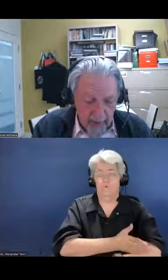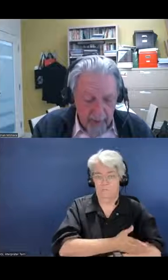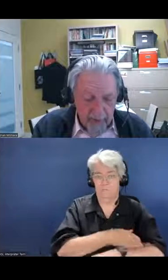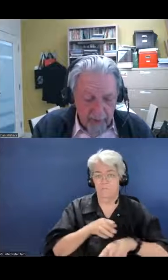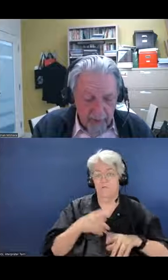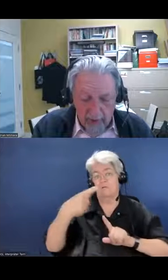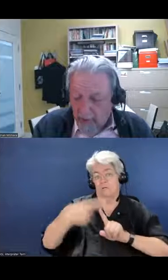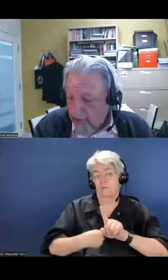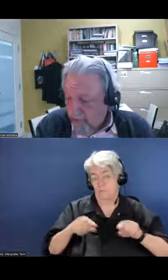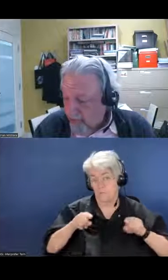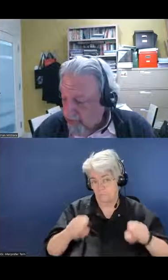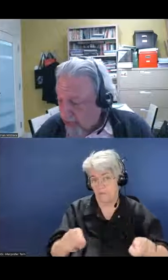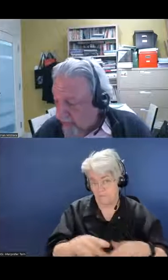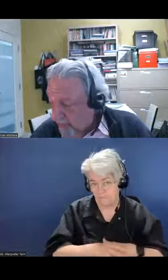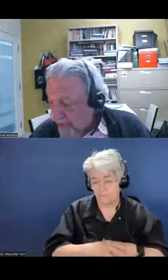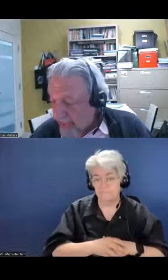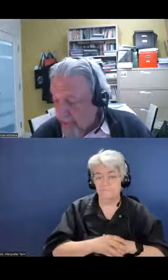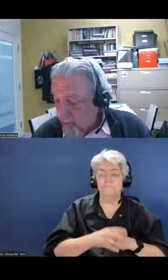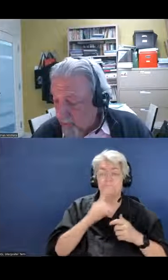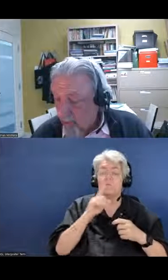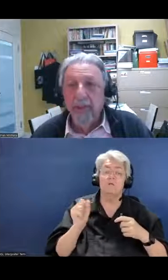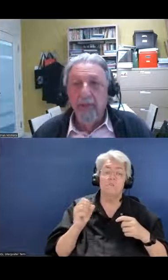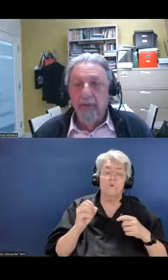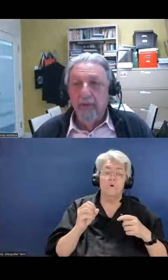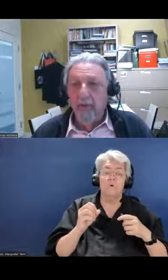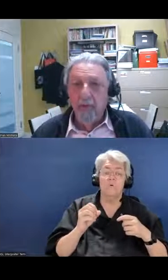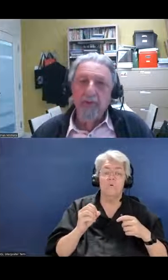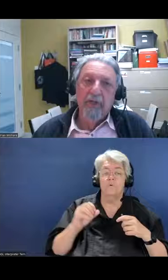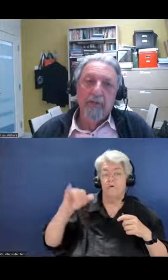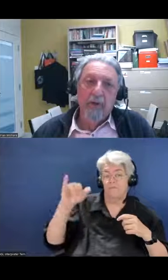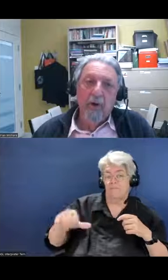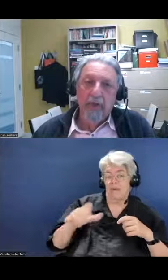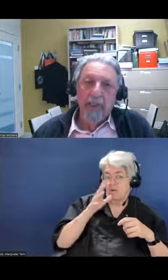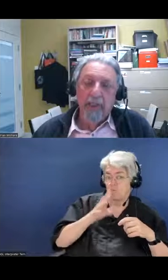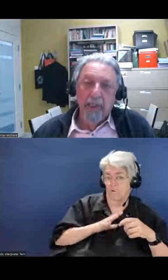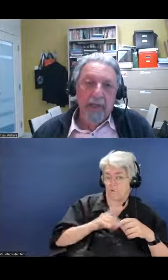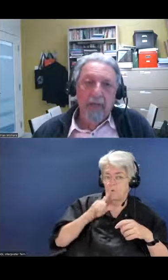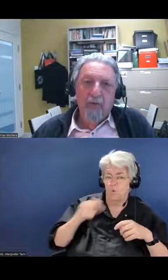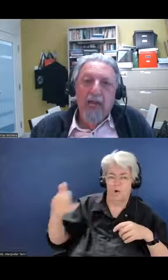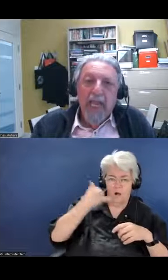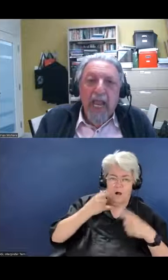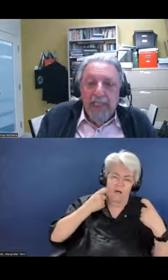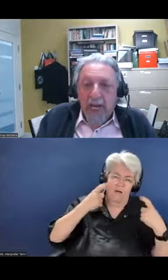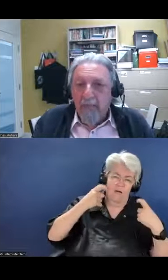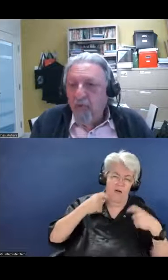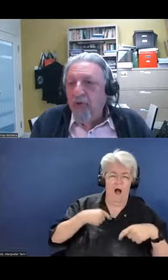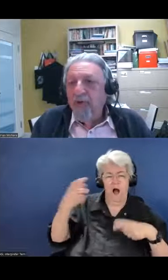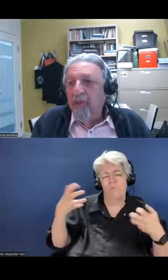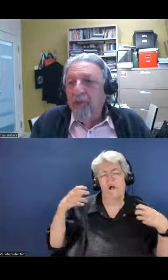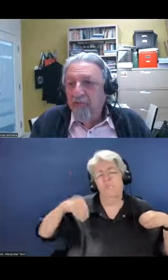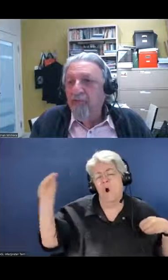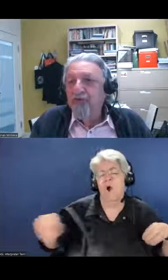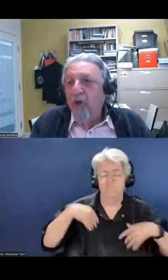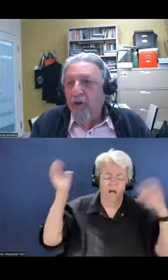month. So, for example, that woman who was calling, why can't I move?